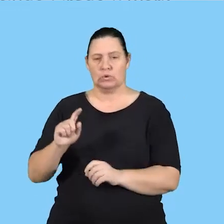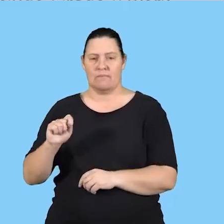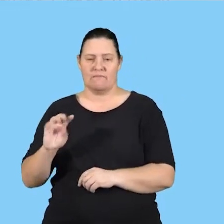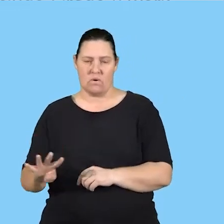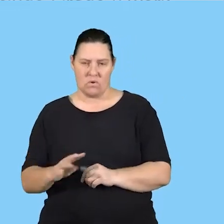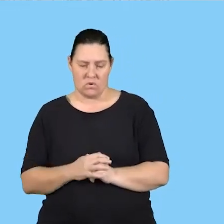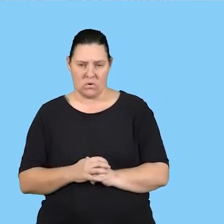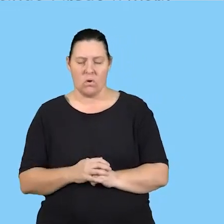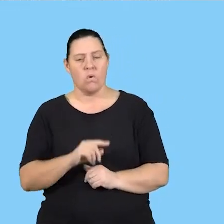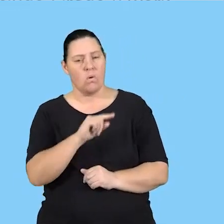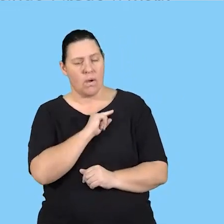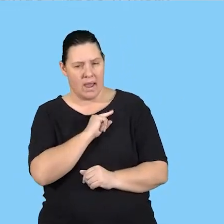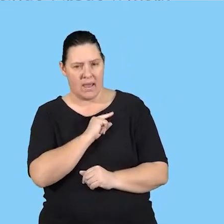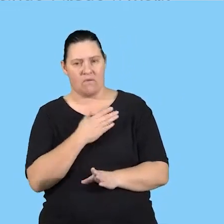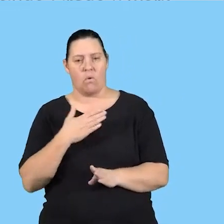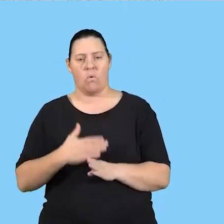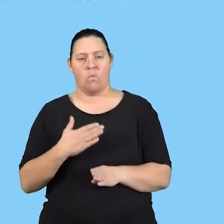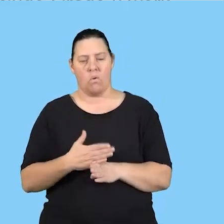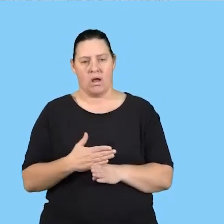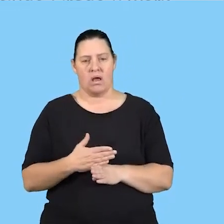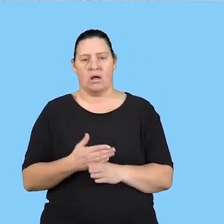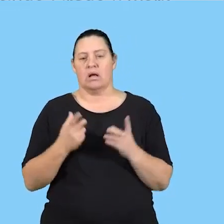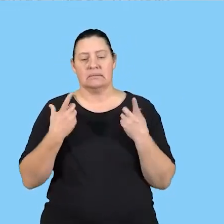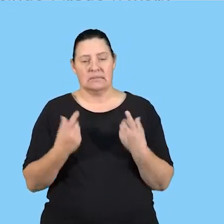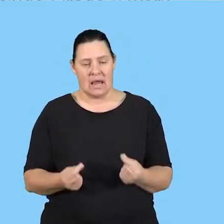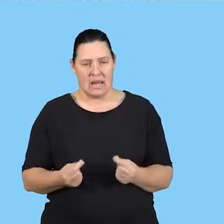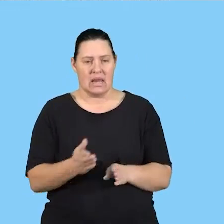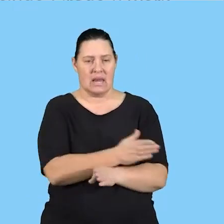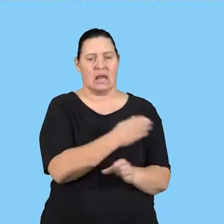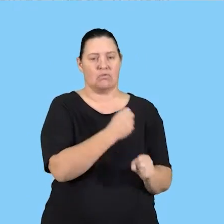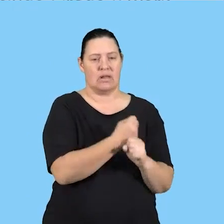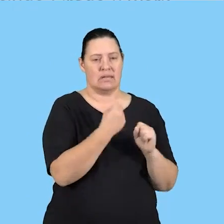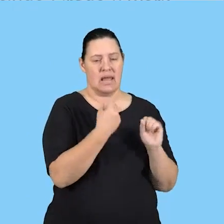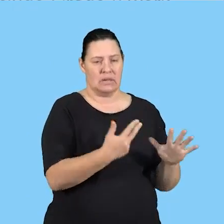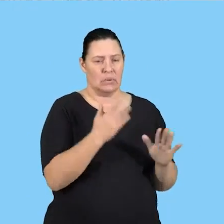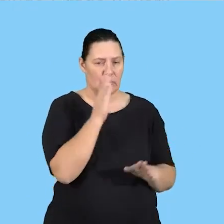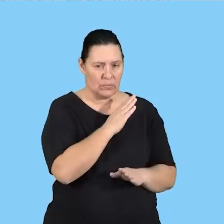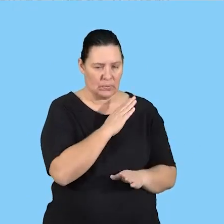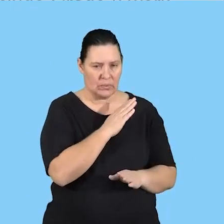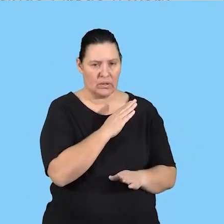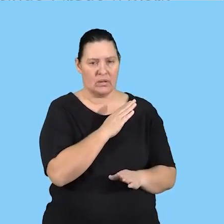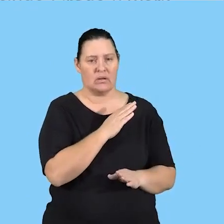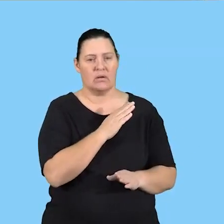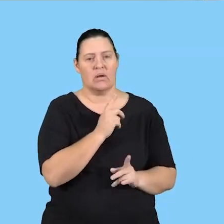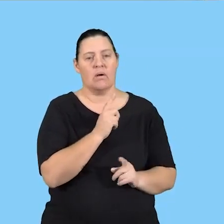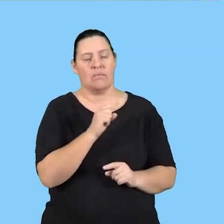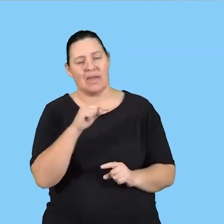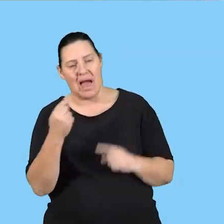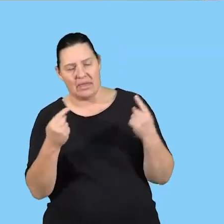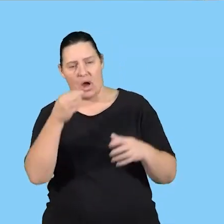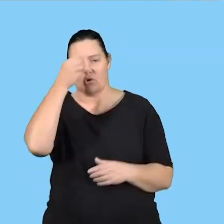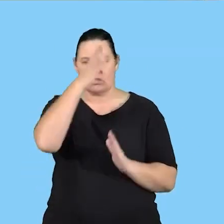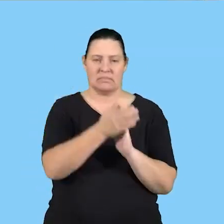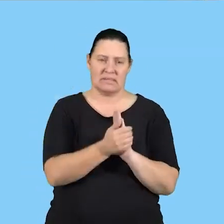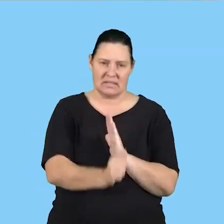term 4 to cater for the work that was not done in grade 8 with other concepts